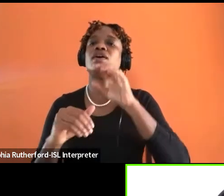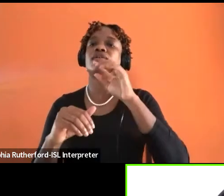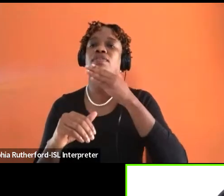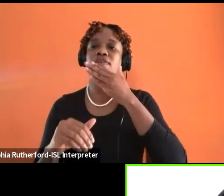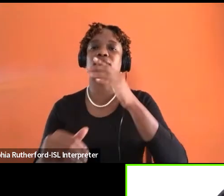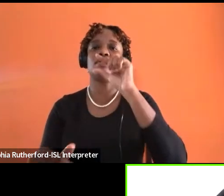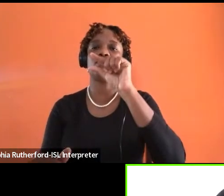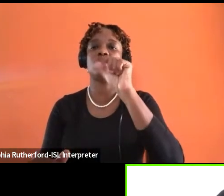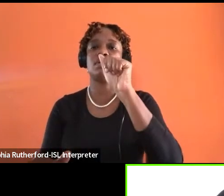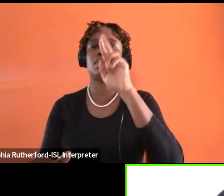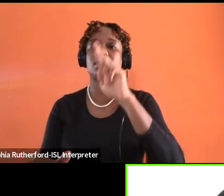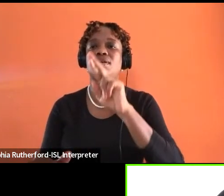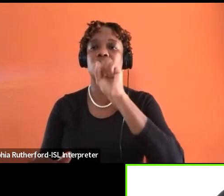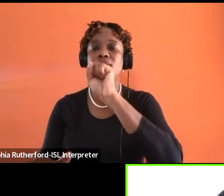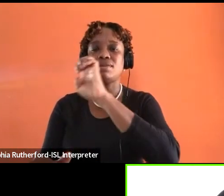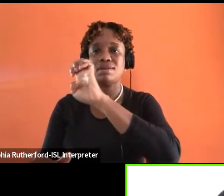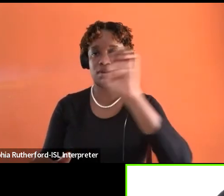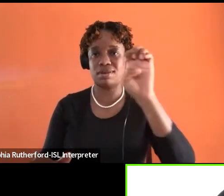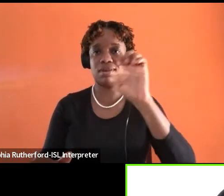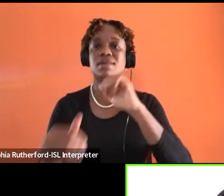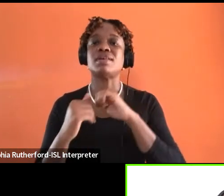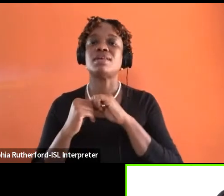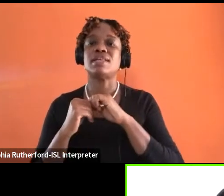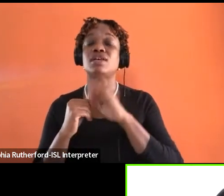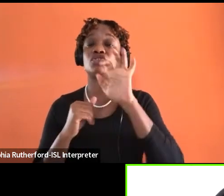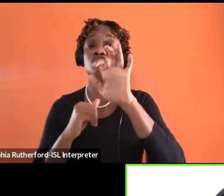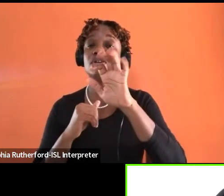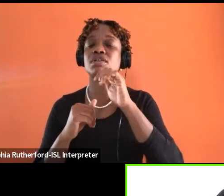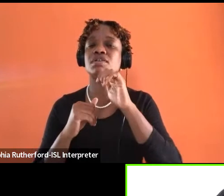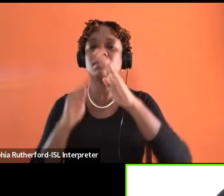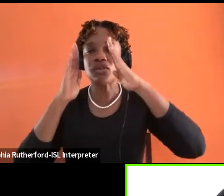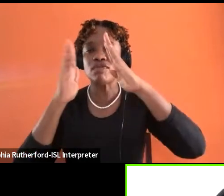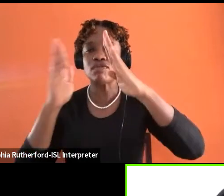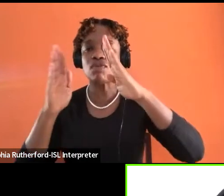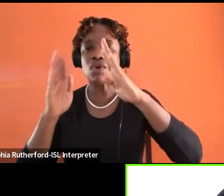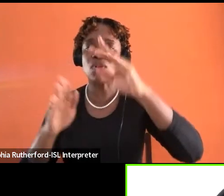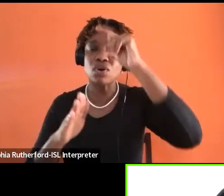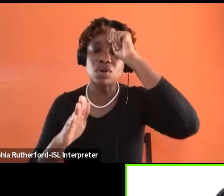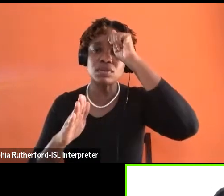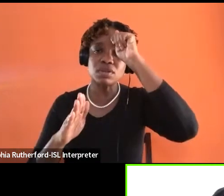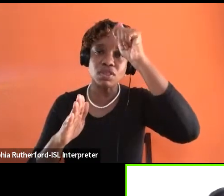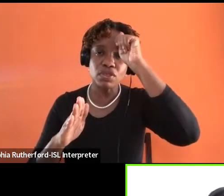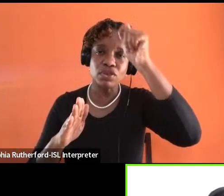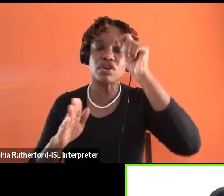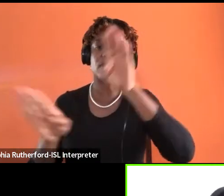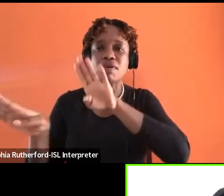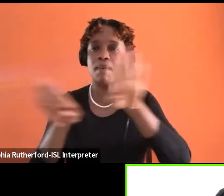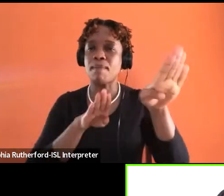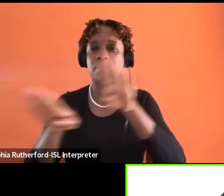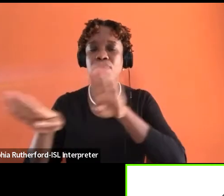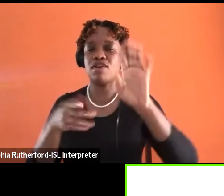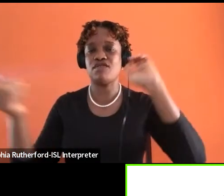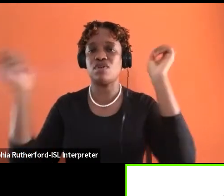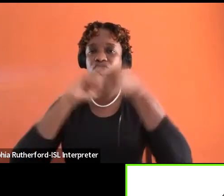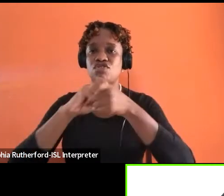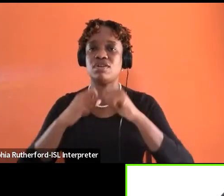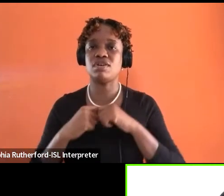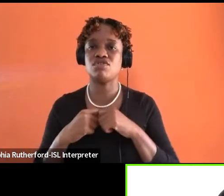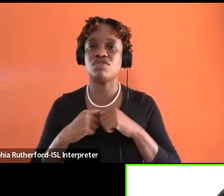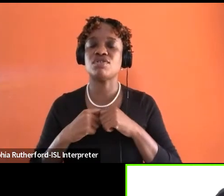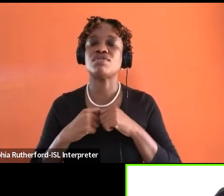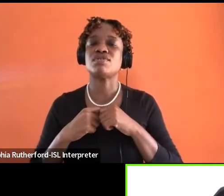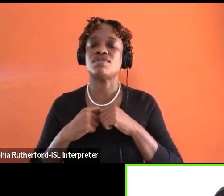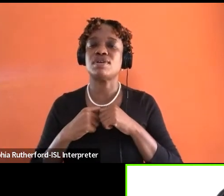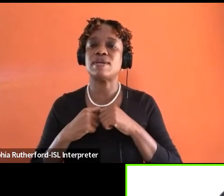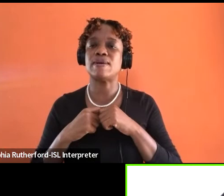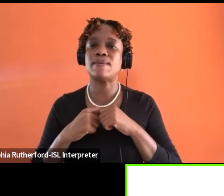her main research interest being the evaluation of theory-based behavioral change interventions with relevance to